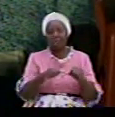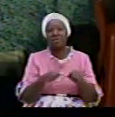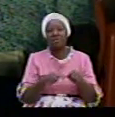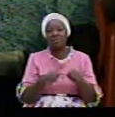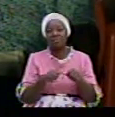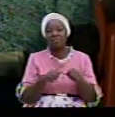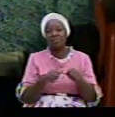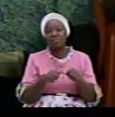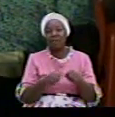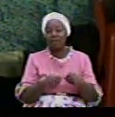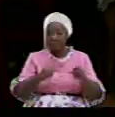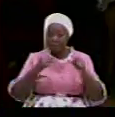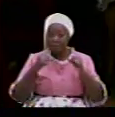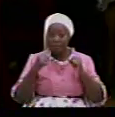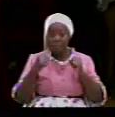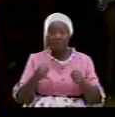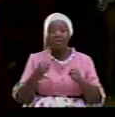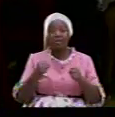Power,